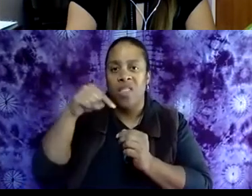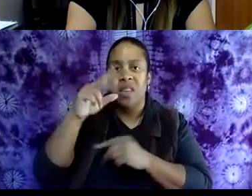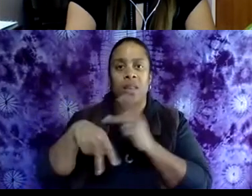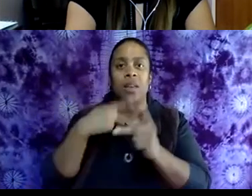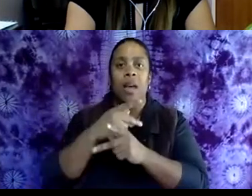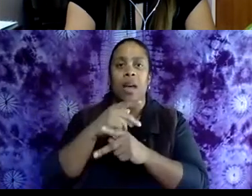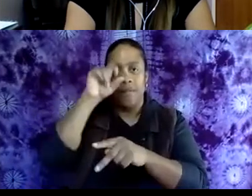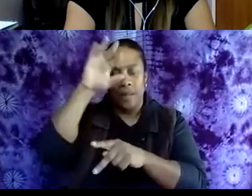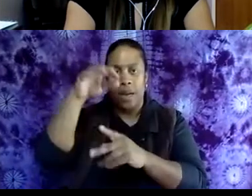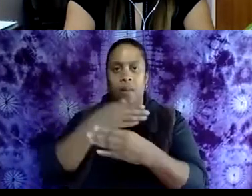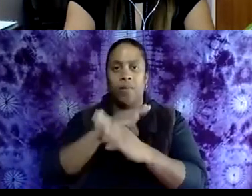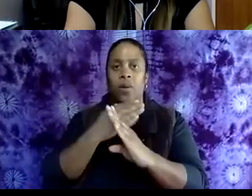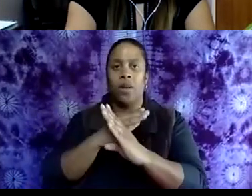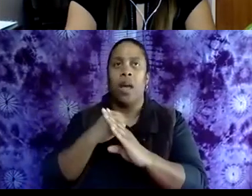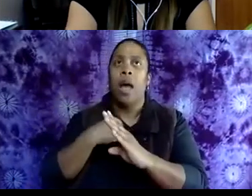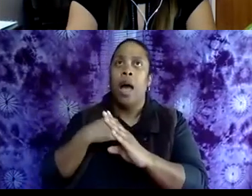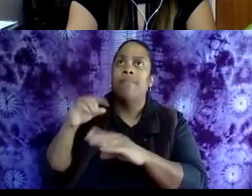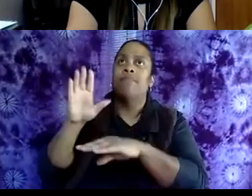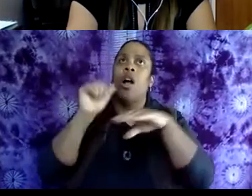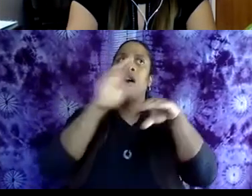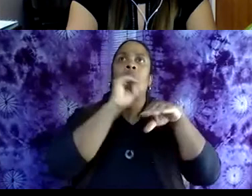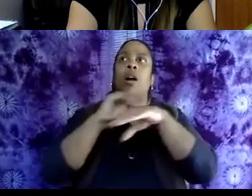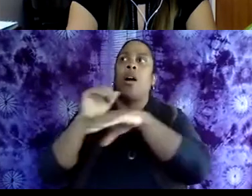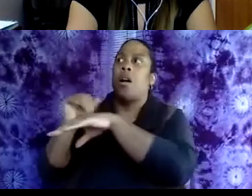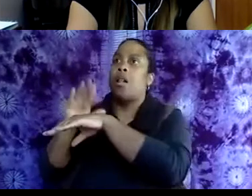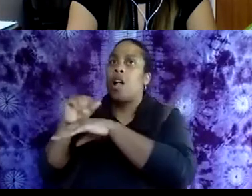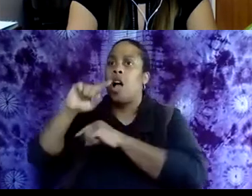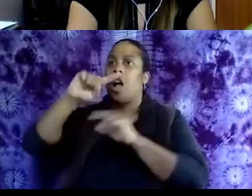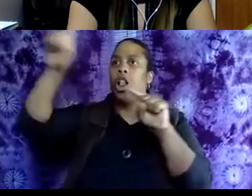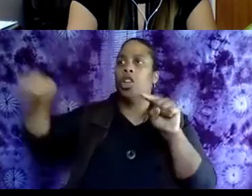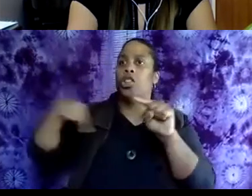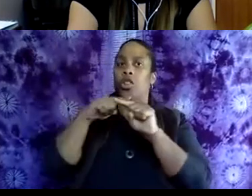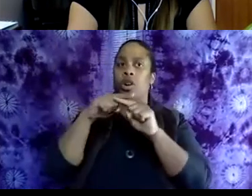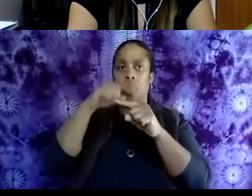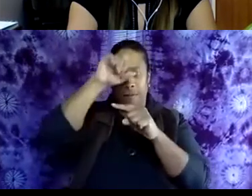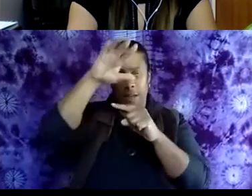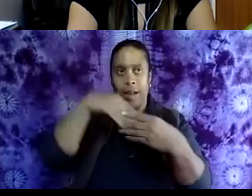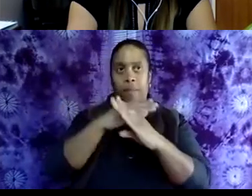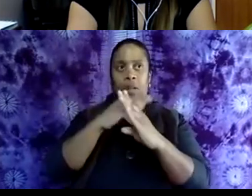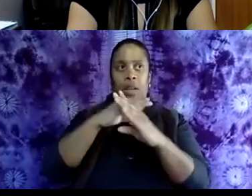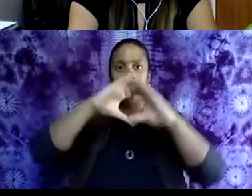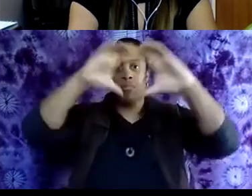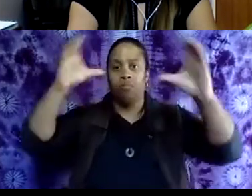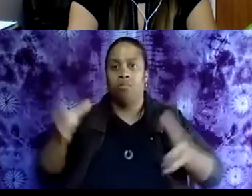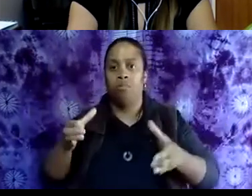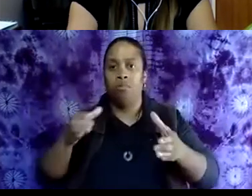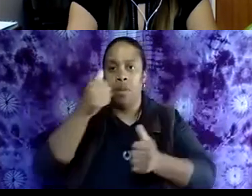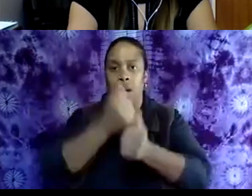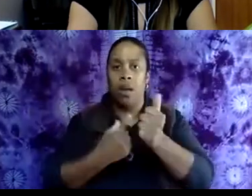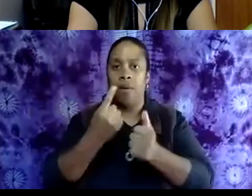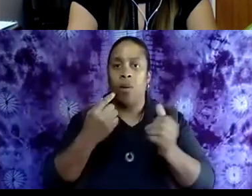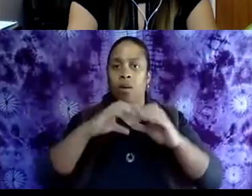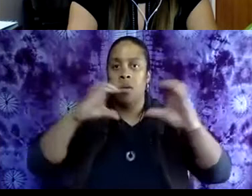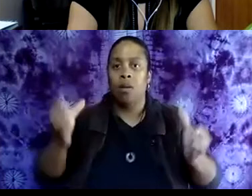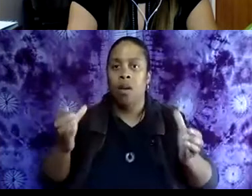invoking right now a circle of psychic protection around all of us. And the only things that can be present